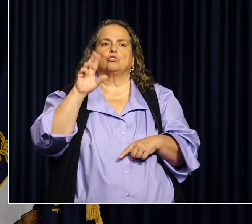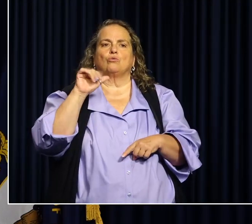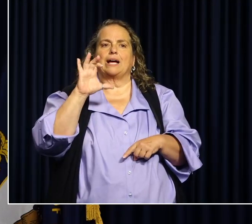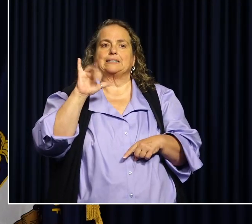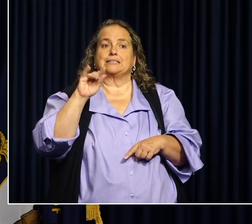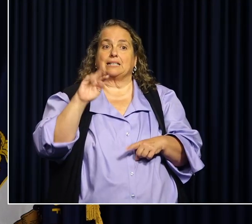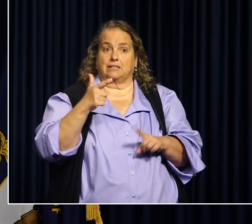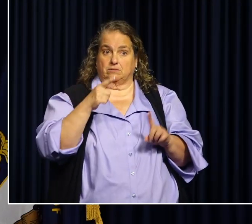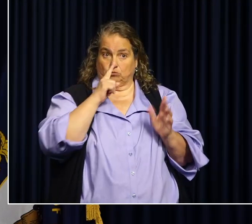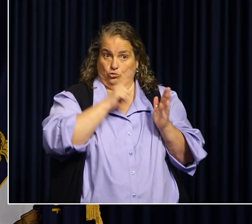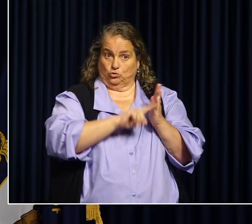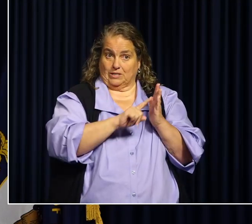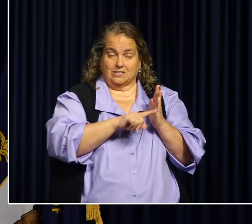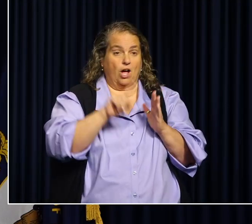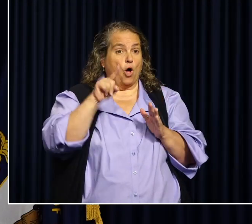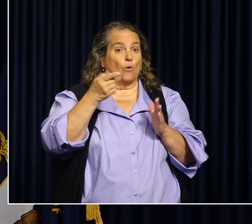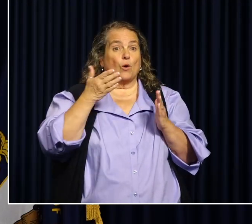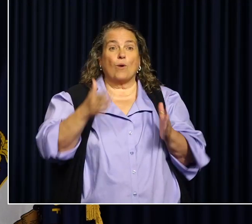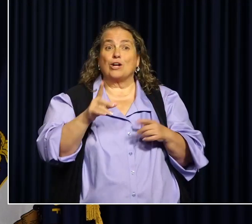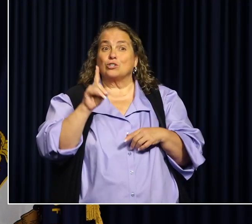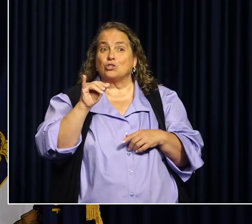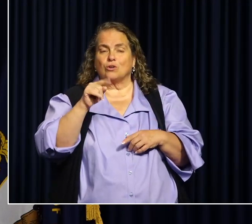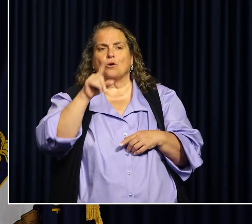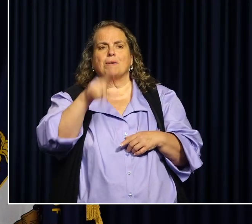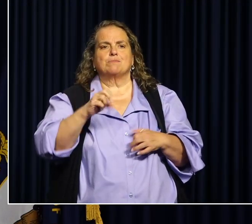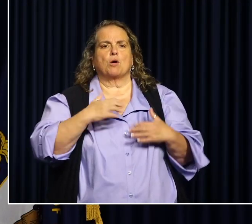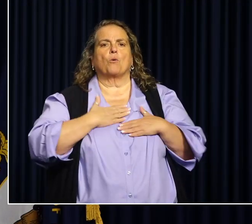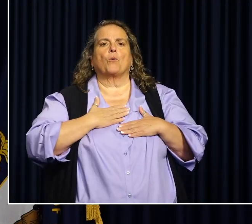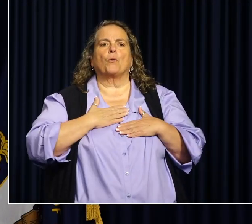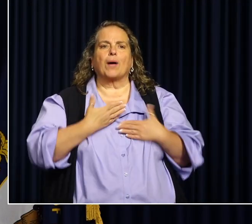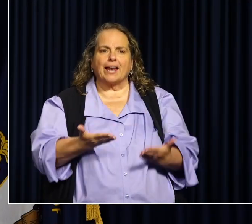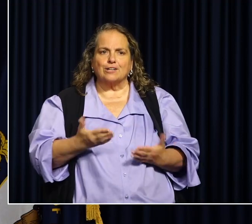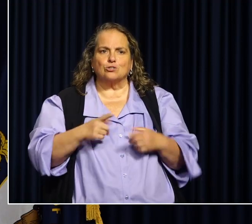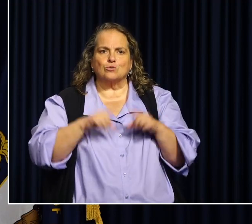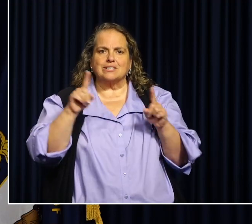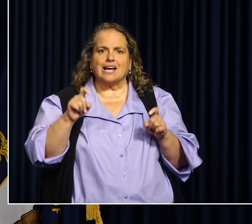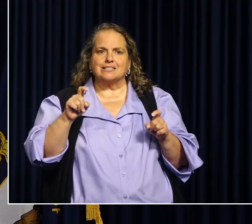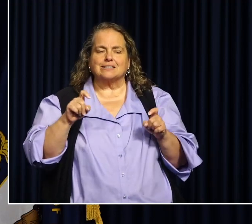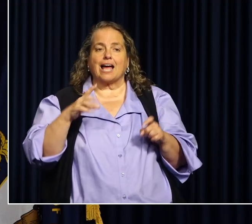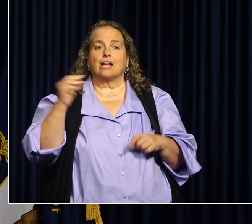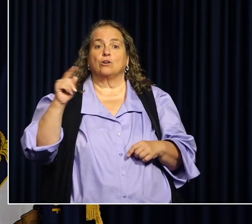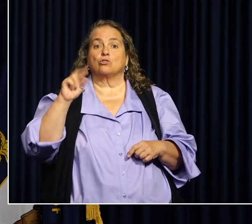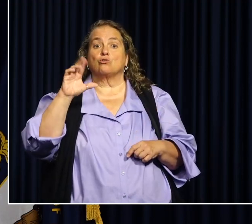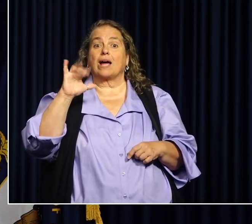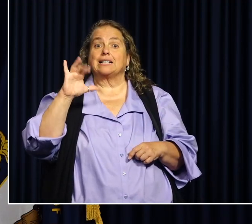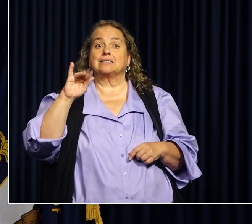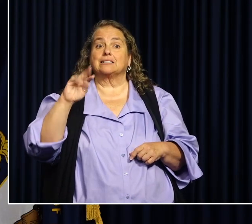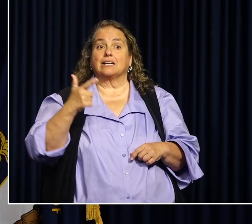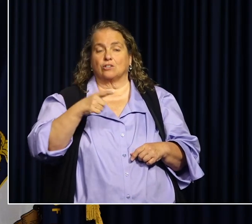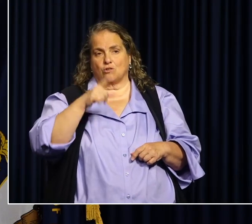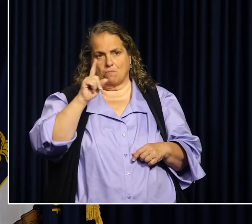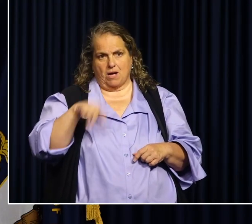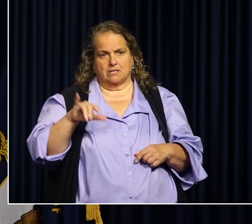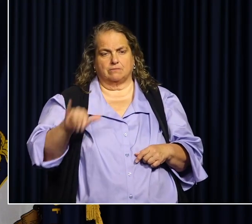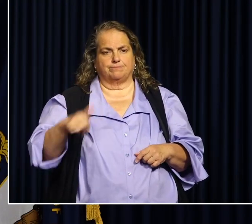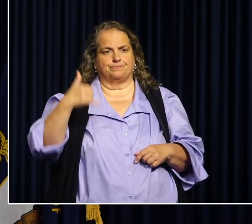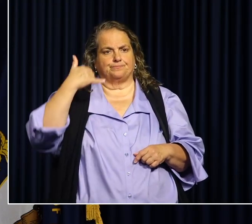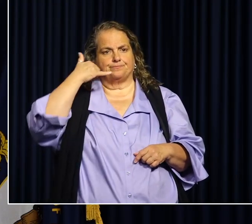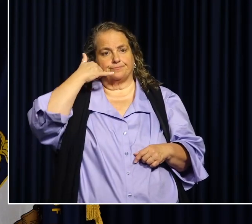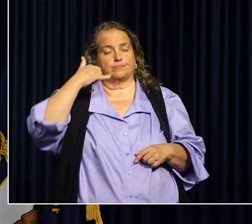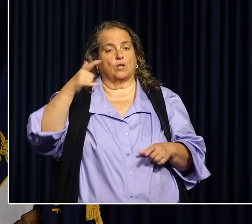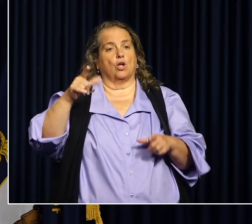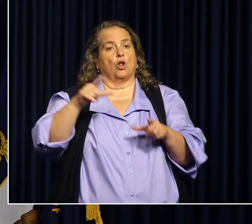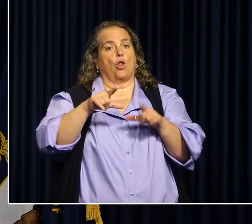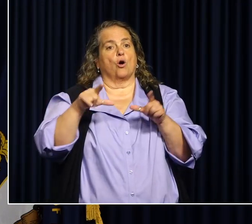do it safely is people got to be willing to test. And then on the tracing, you got to be willing to pick up the phone when your local health